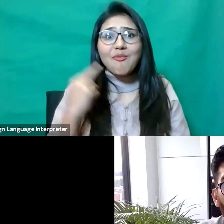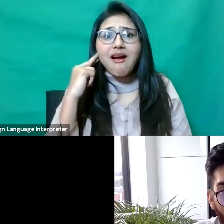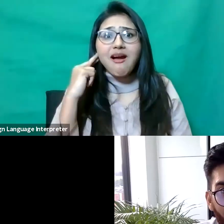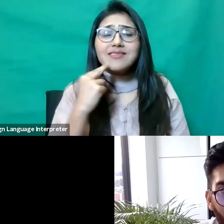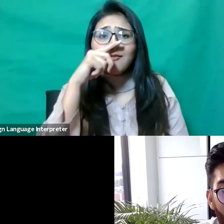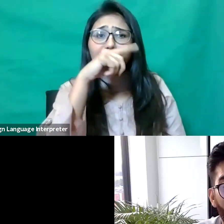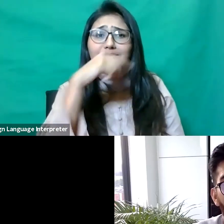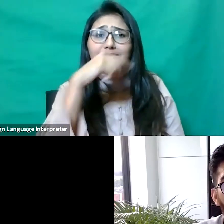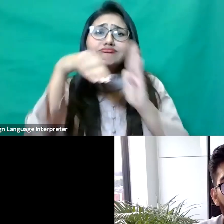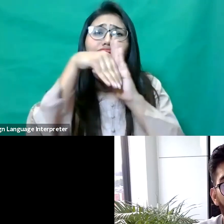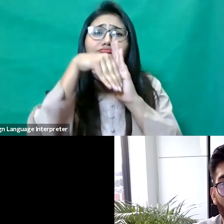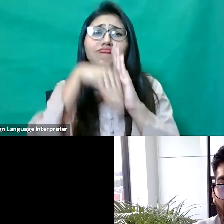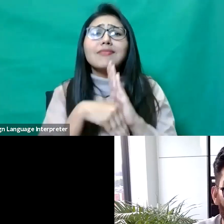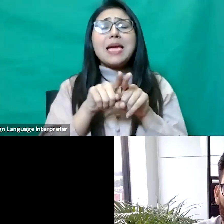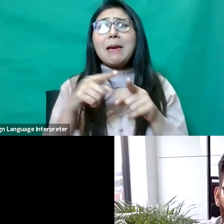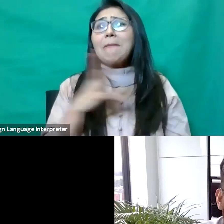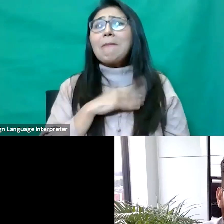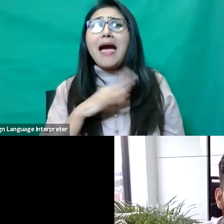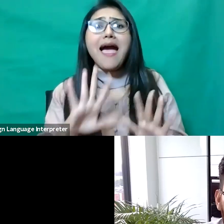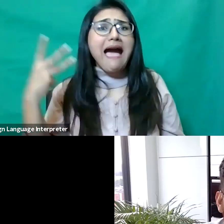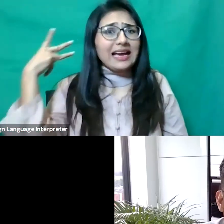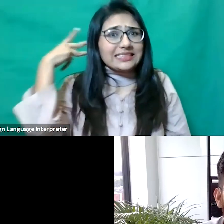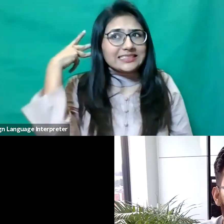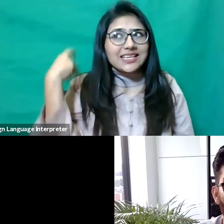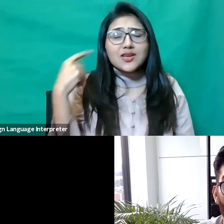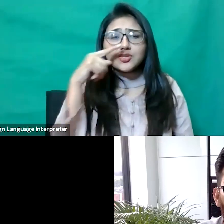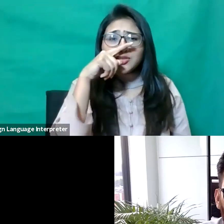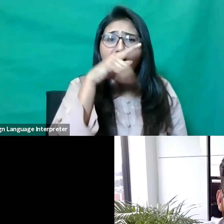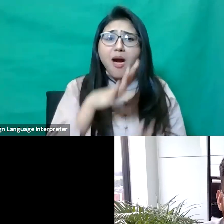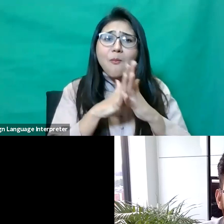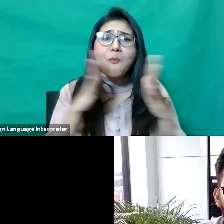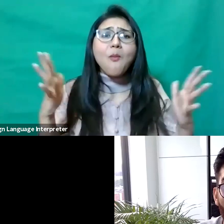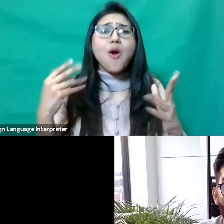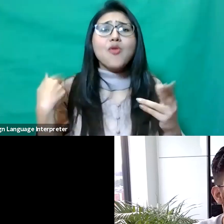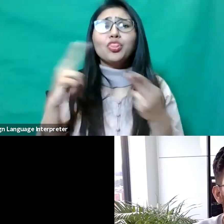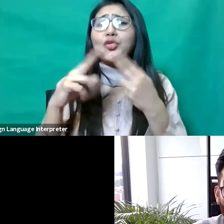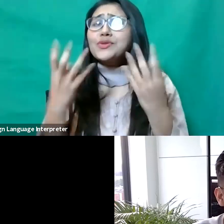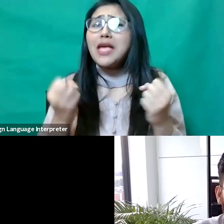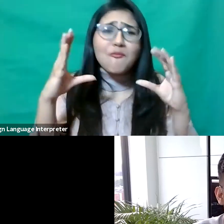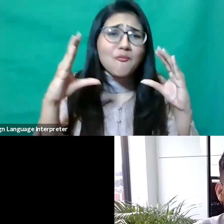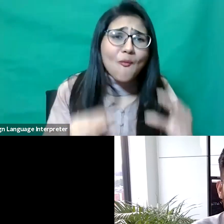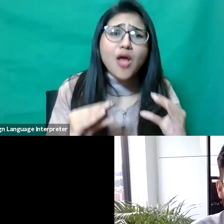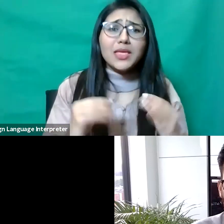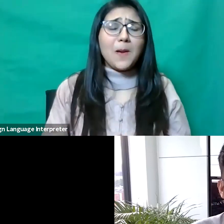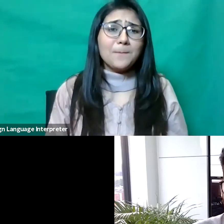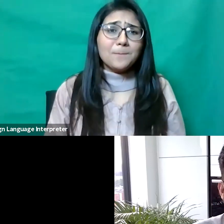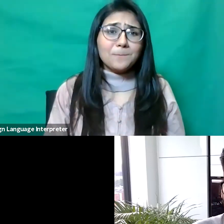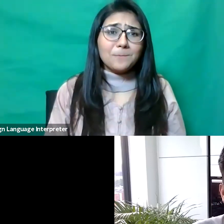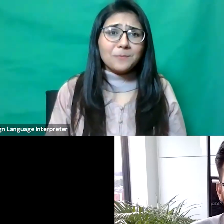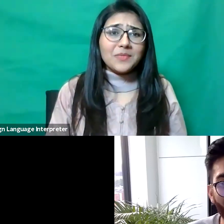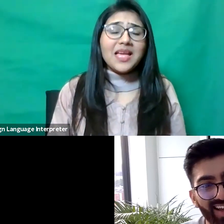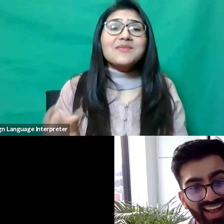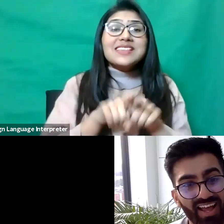wear a cochlear implants. That I was really, really shy. I had no friends. It was just a